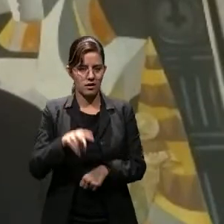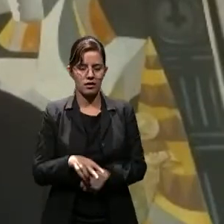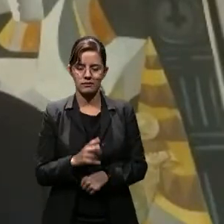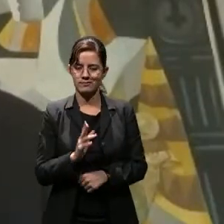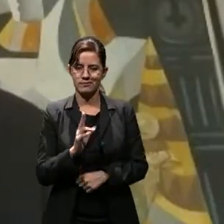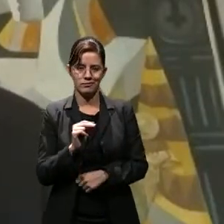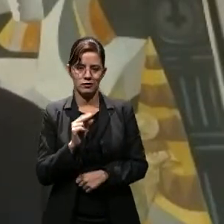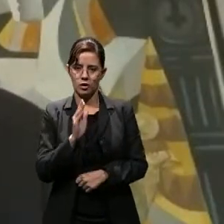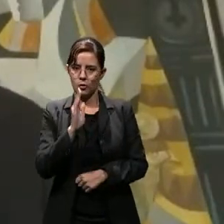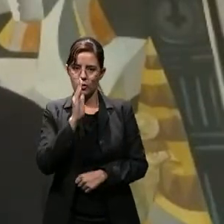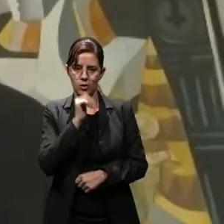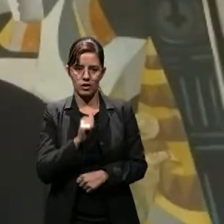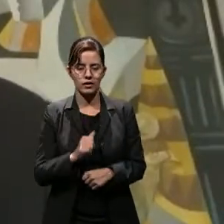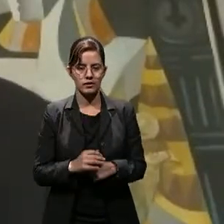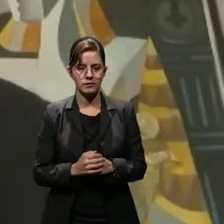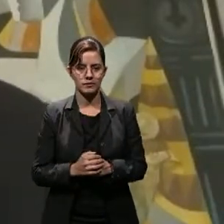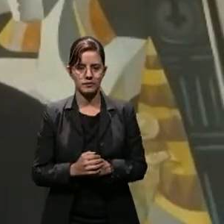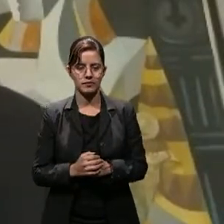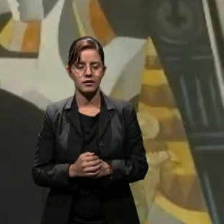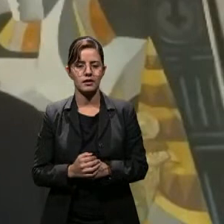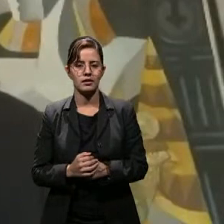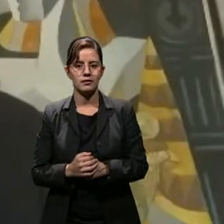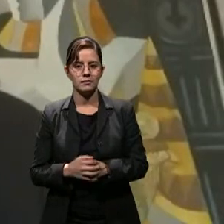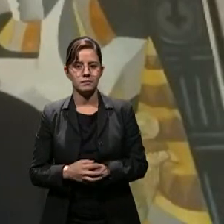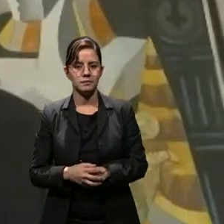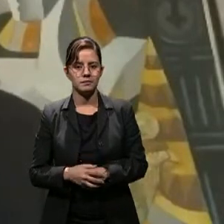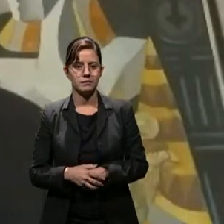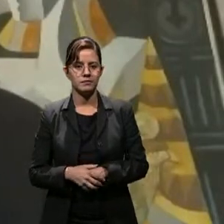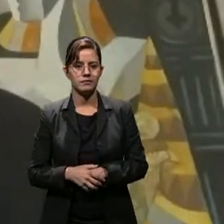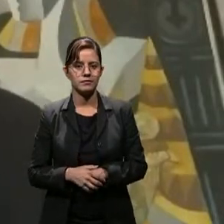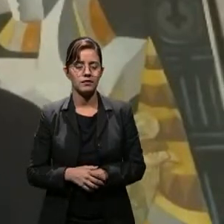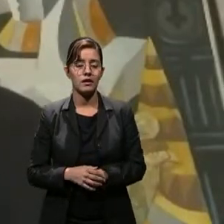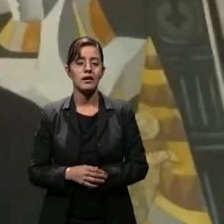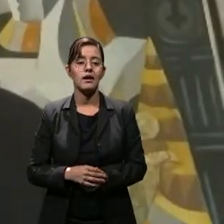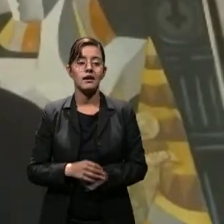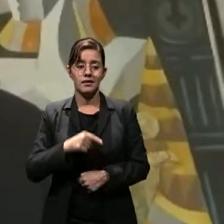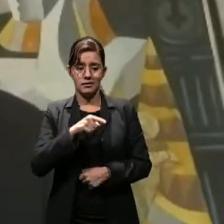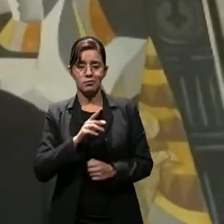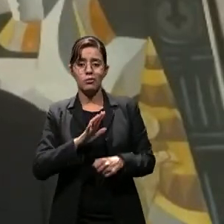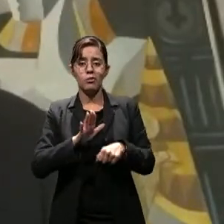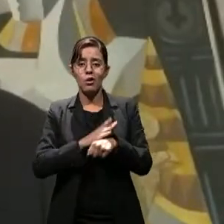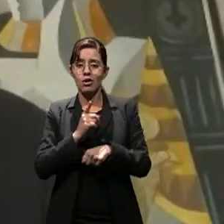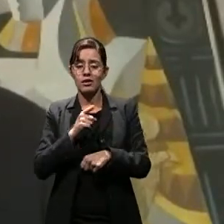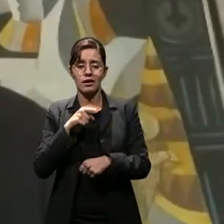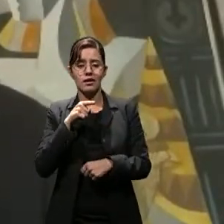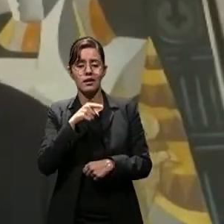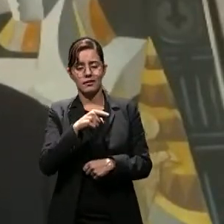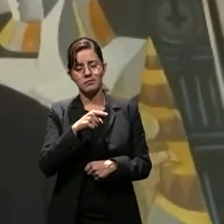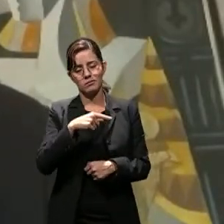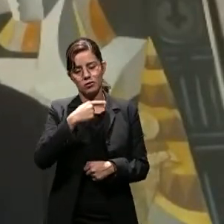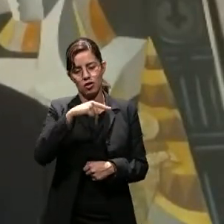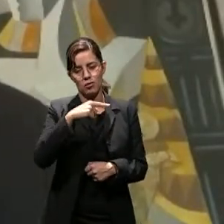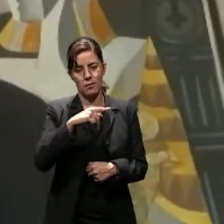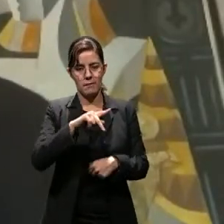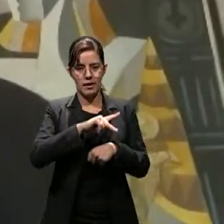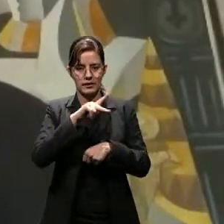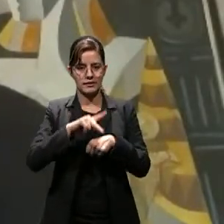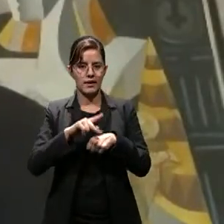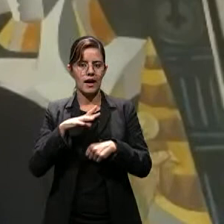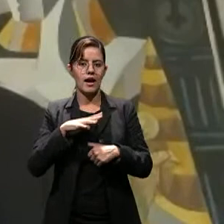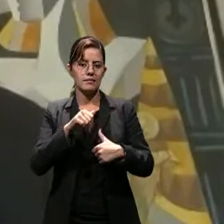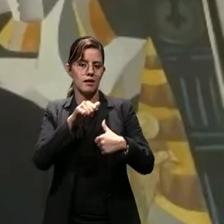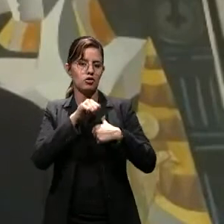impossible that a fraud can be done, an electoral fraud in a country where there is